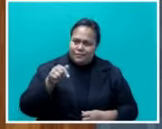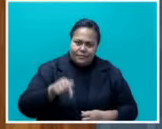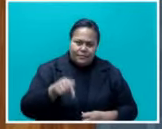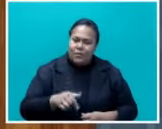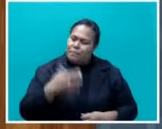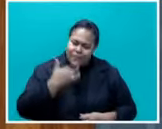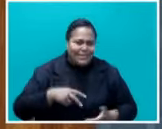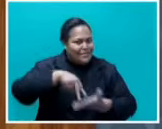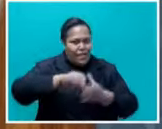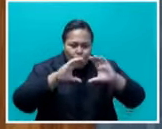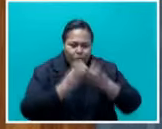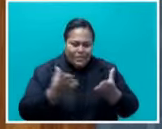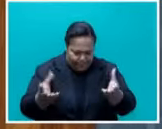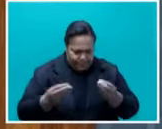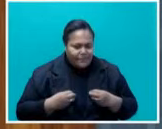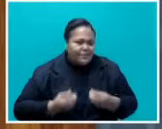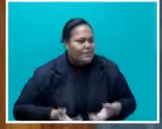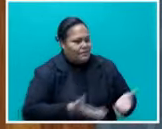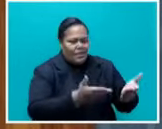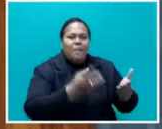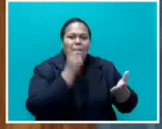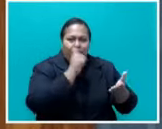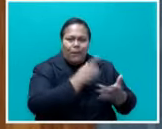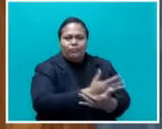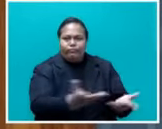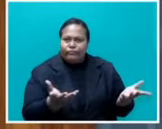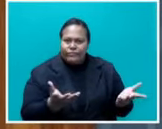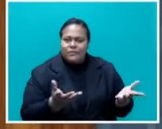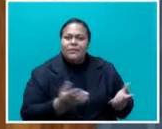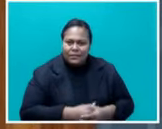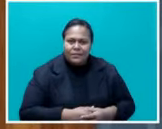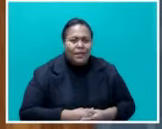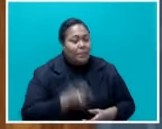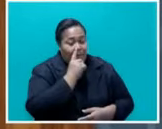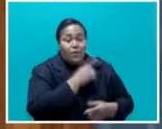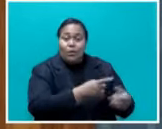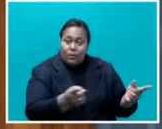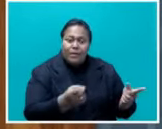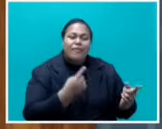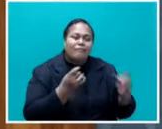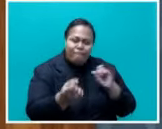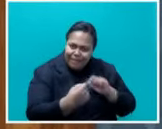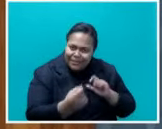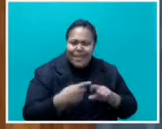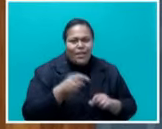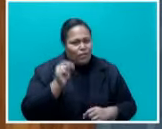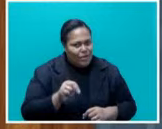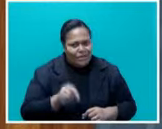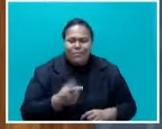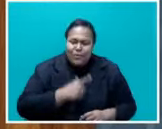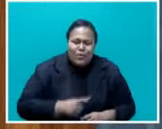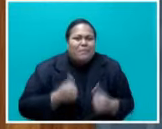take it out for consultation and get the views from those who are mostly affected. And they will be, Honourable Speaker, a very big portion of our